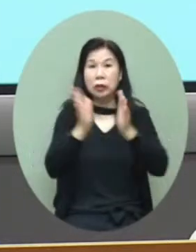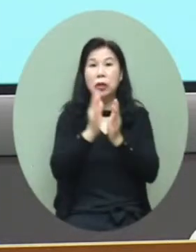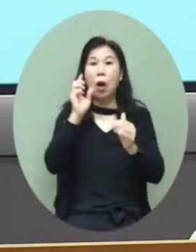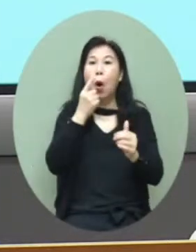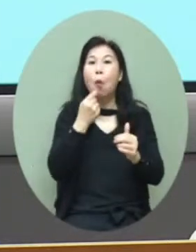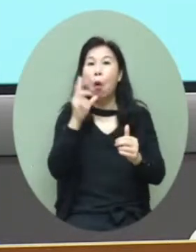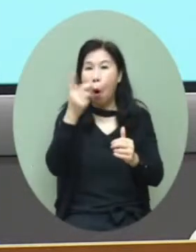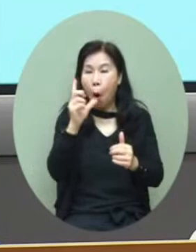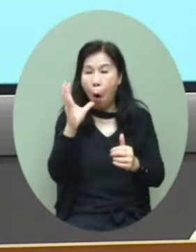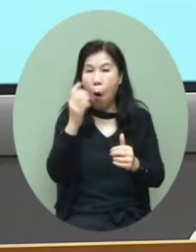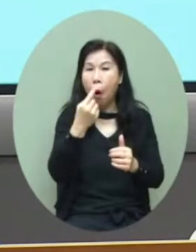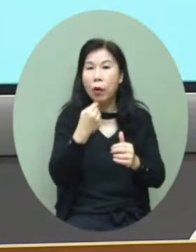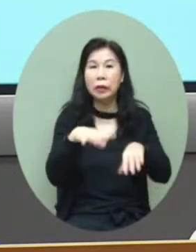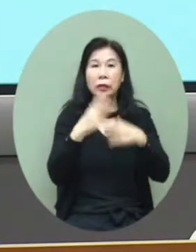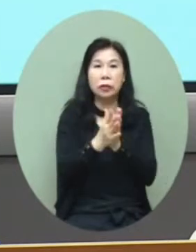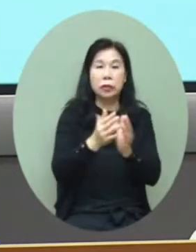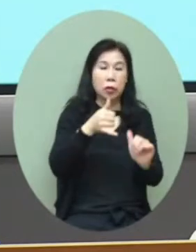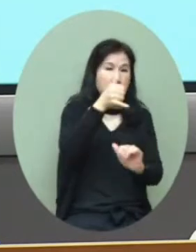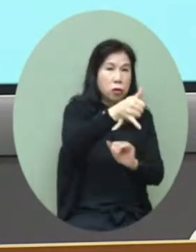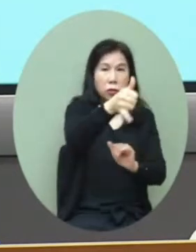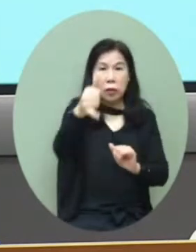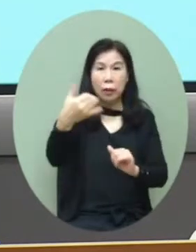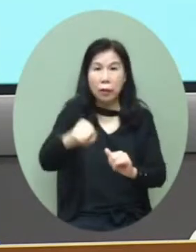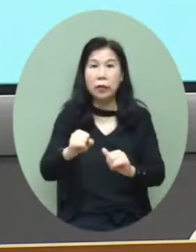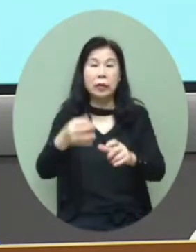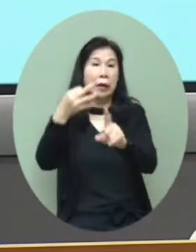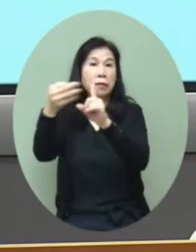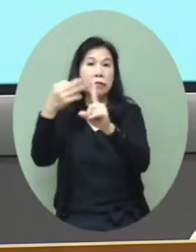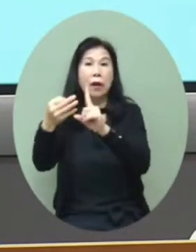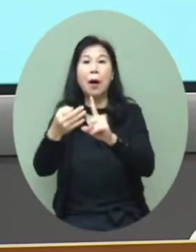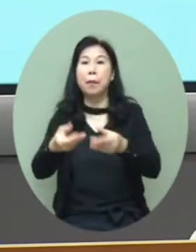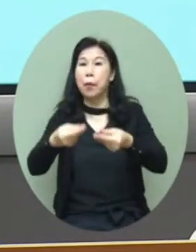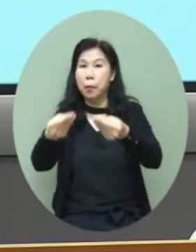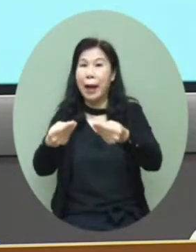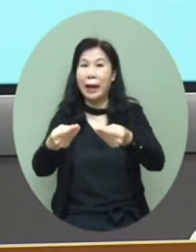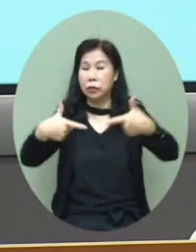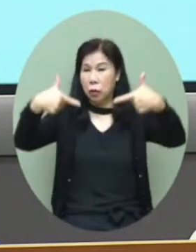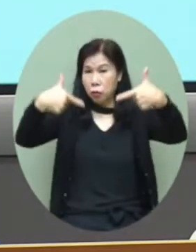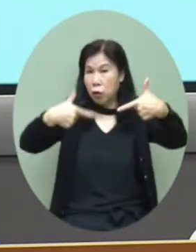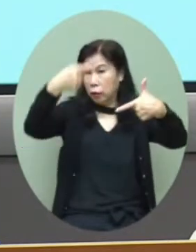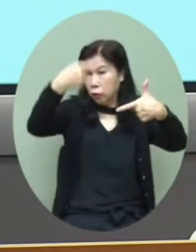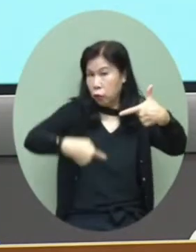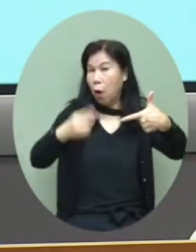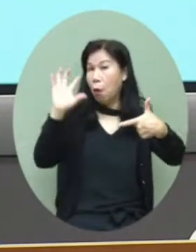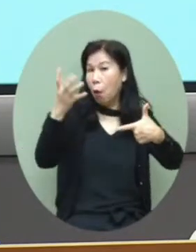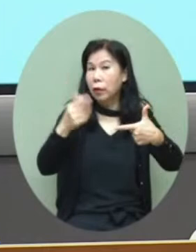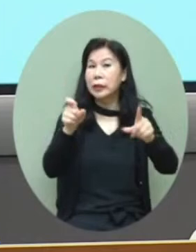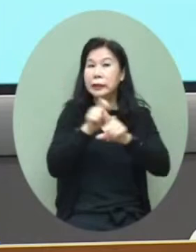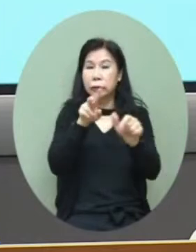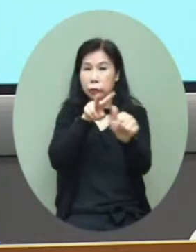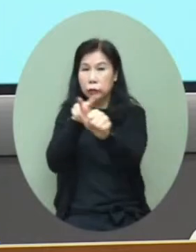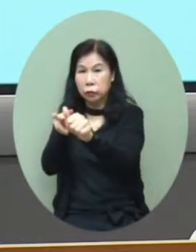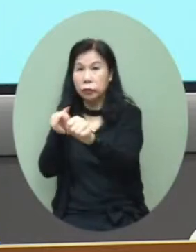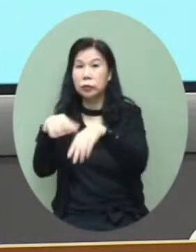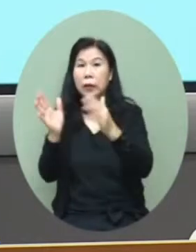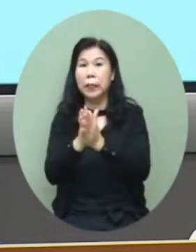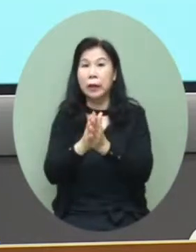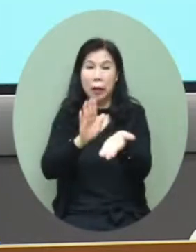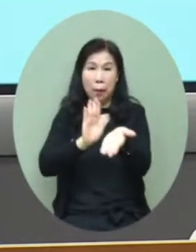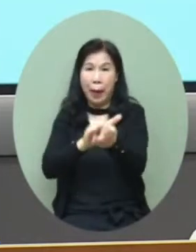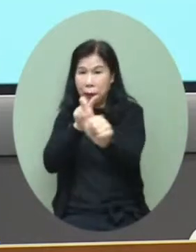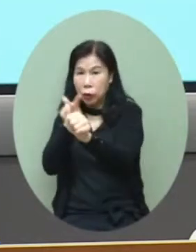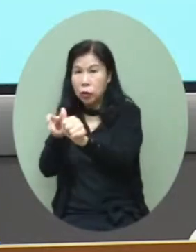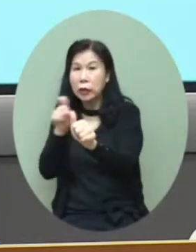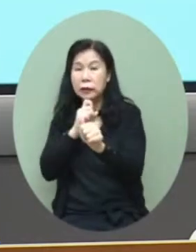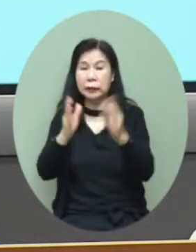who are confirmed with COVID, they will be given a red code and they will not be allowed to leave